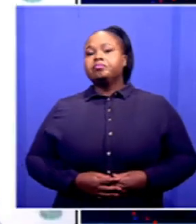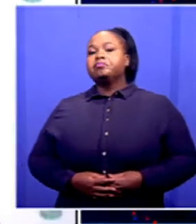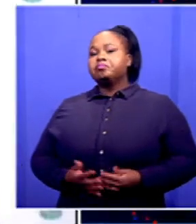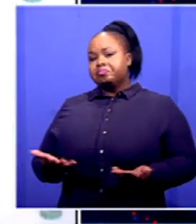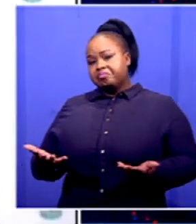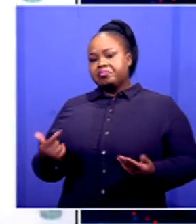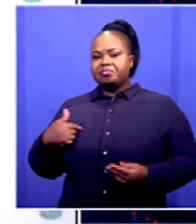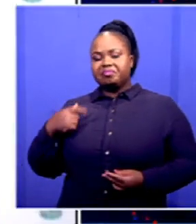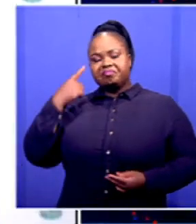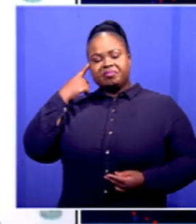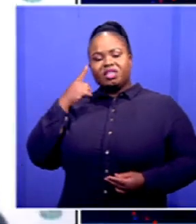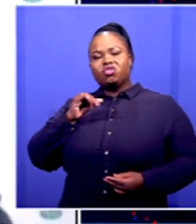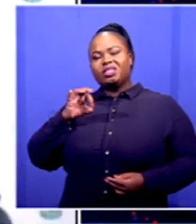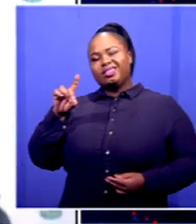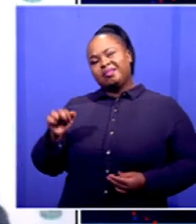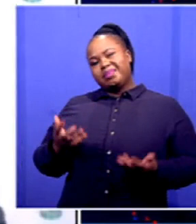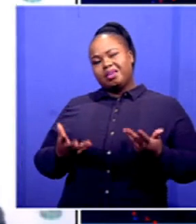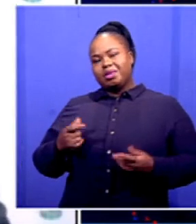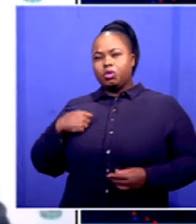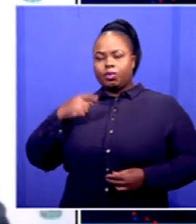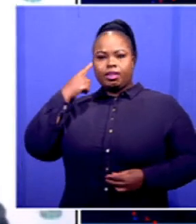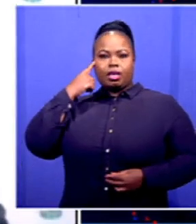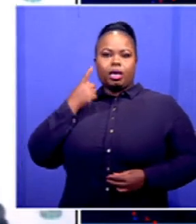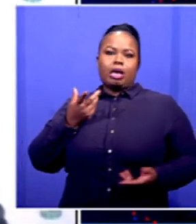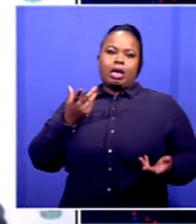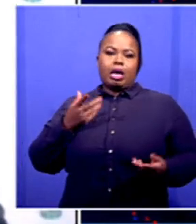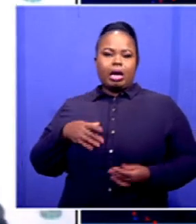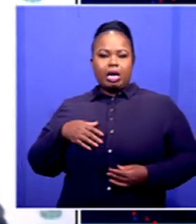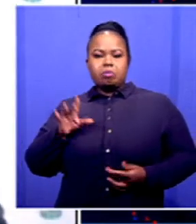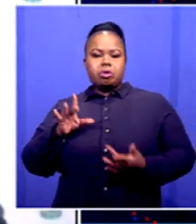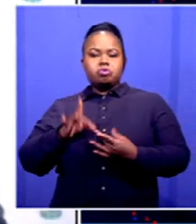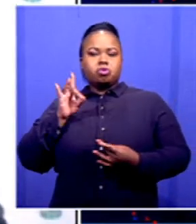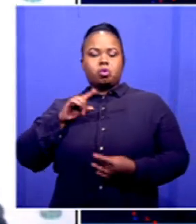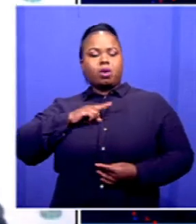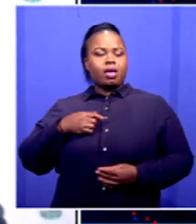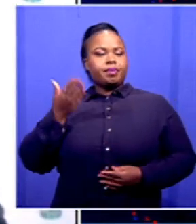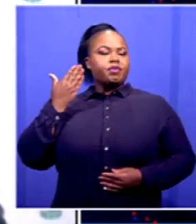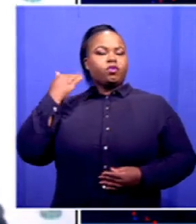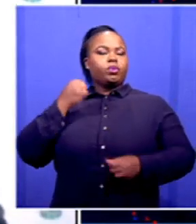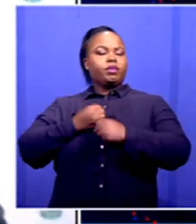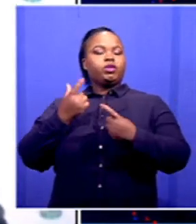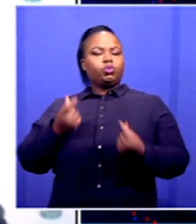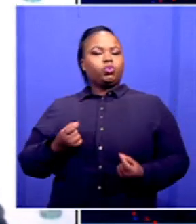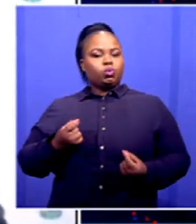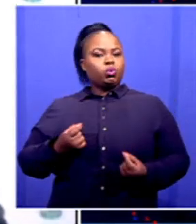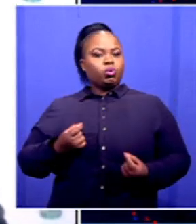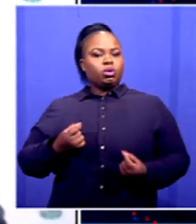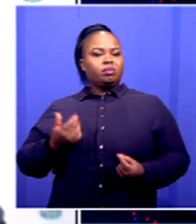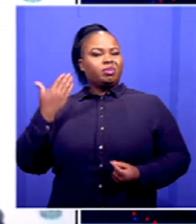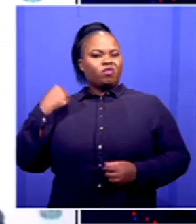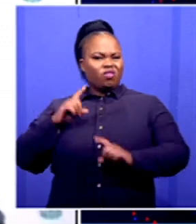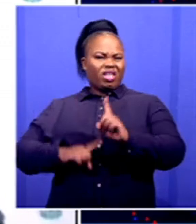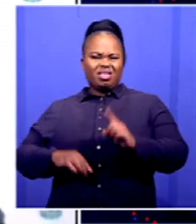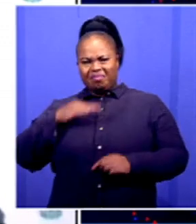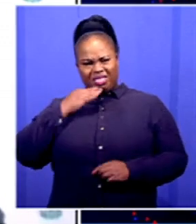Well, I guess, Griselda, you may create an impression that there's an option that because we didn't do it, because we failed to do it at some stage, we